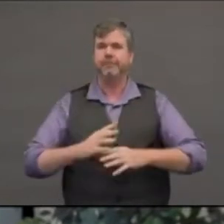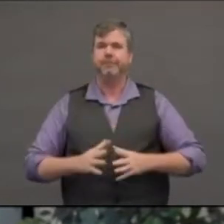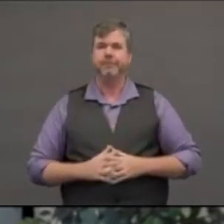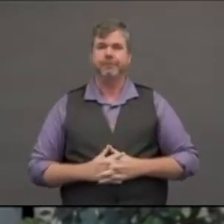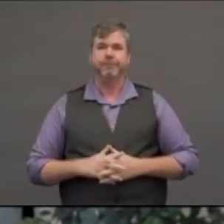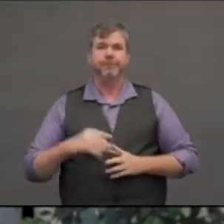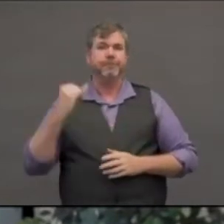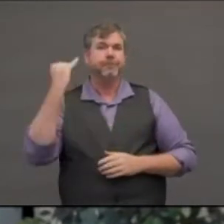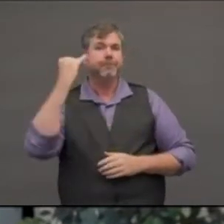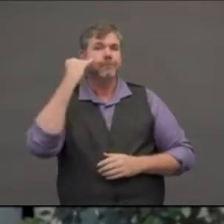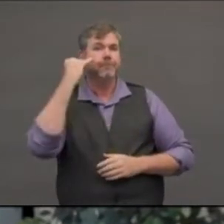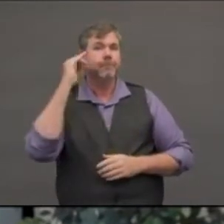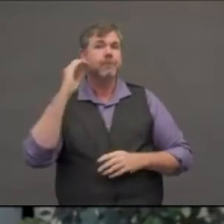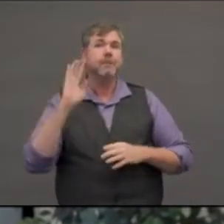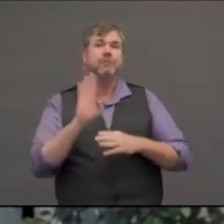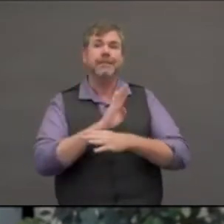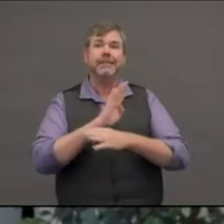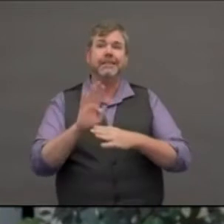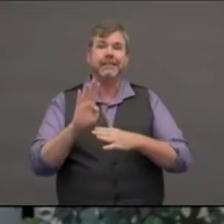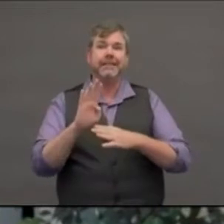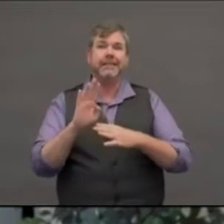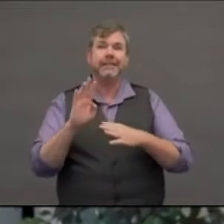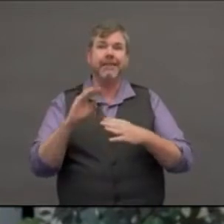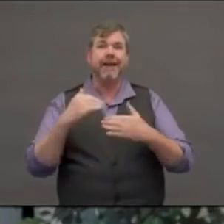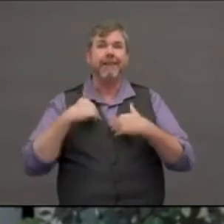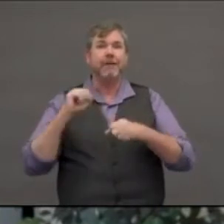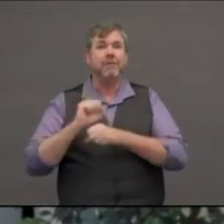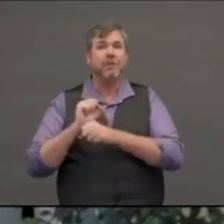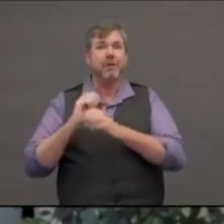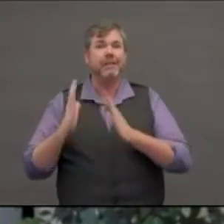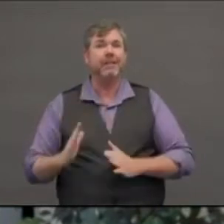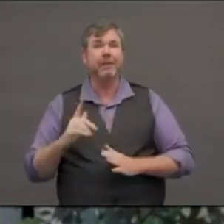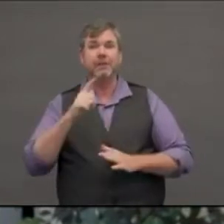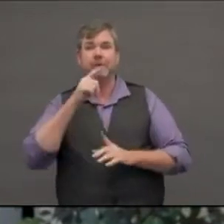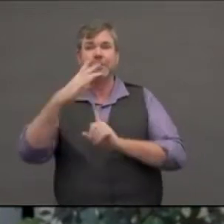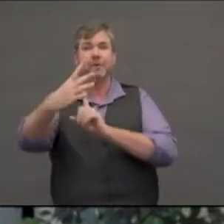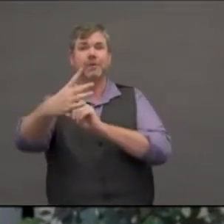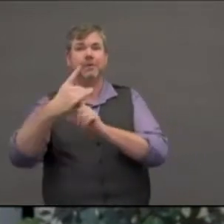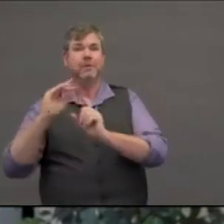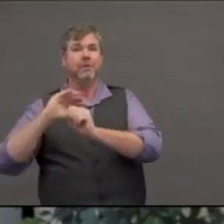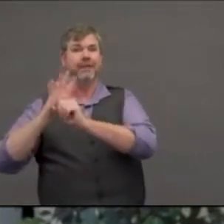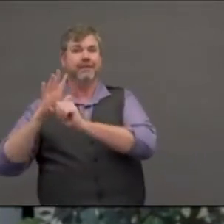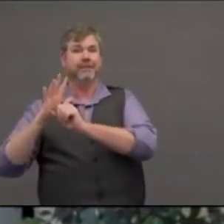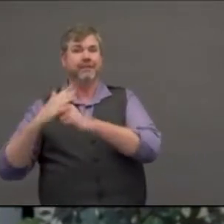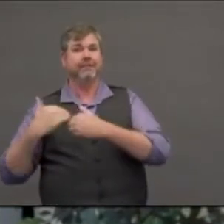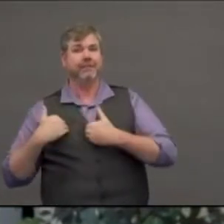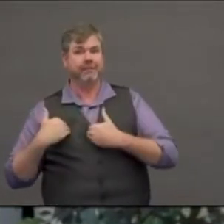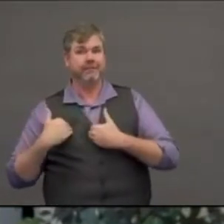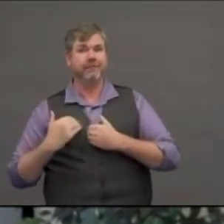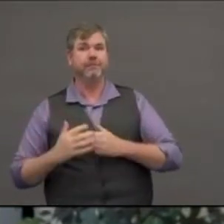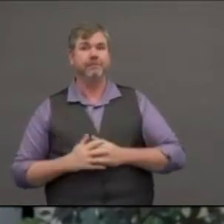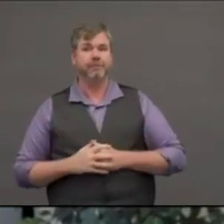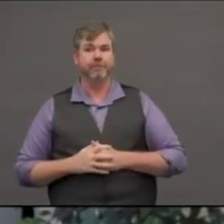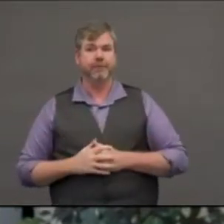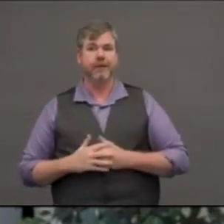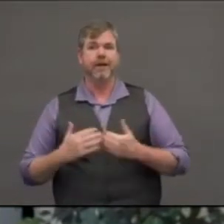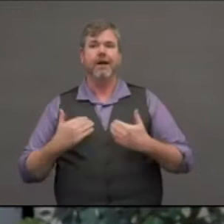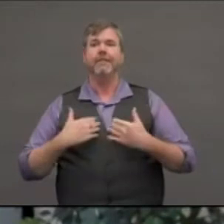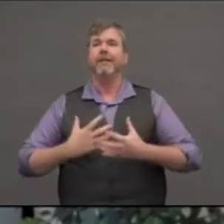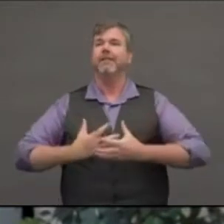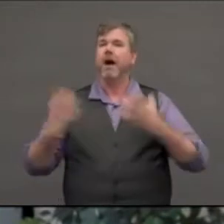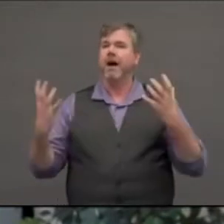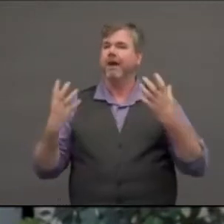lot. And we have more information on our business and workplaces website, but just to touch on a couple